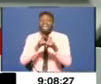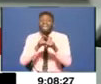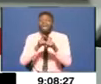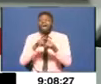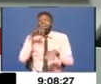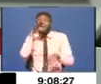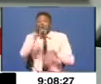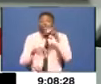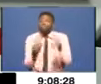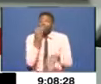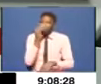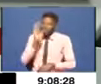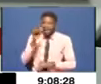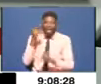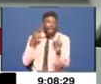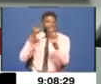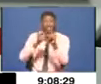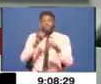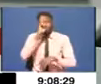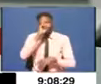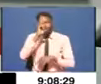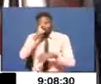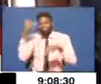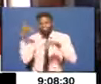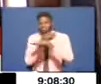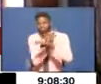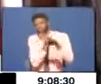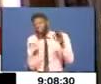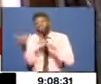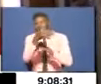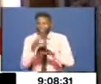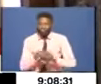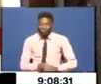watchful eye of Kenyan authorities.